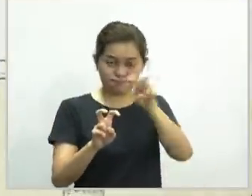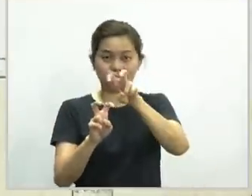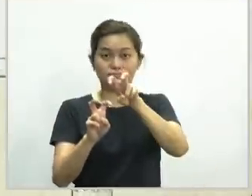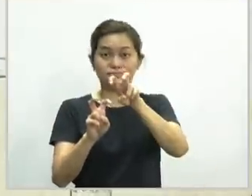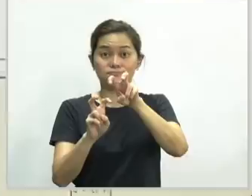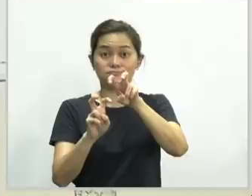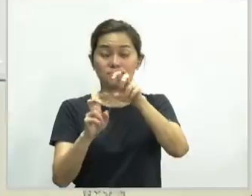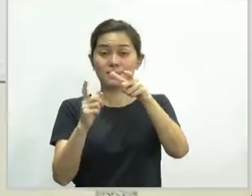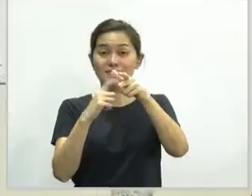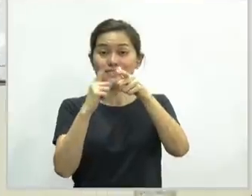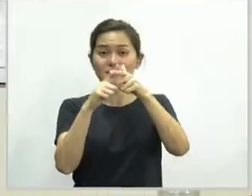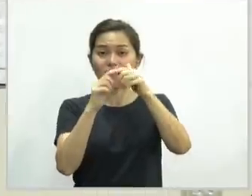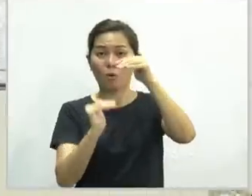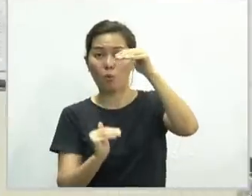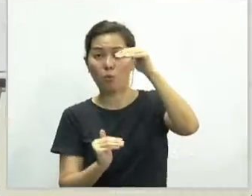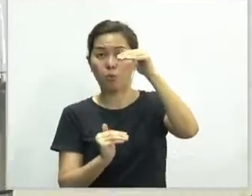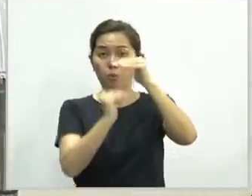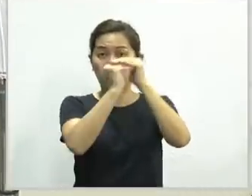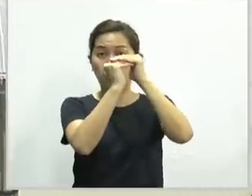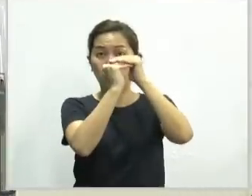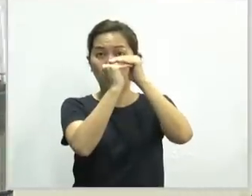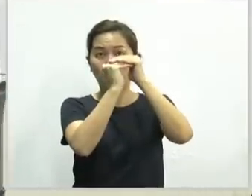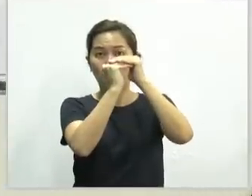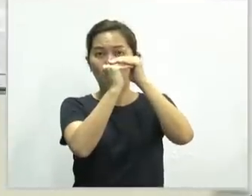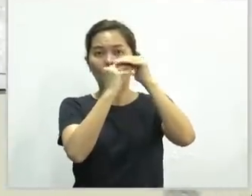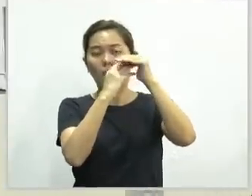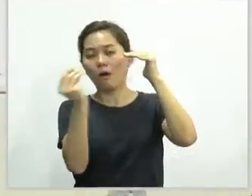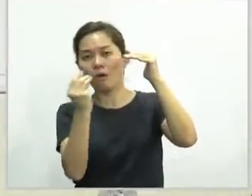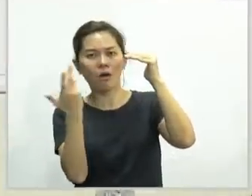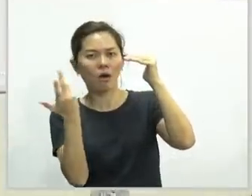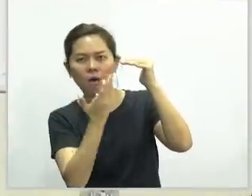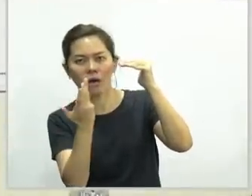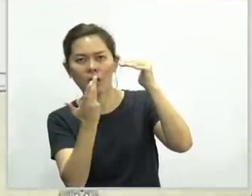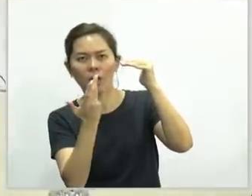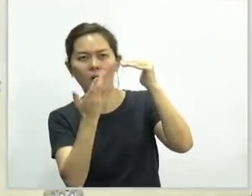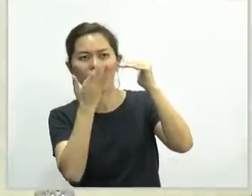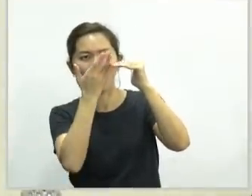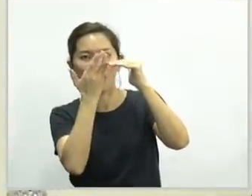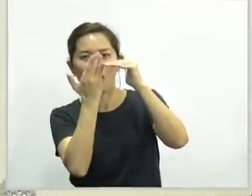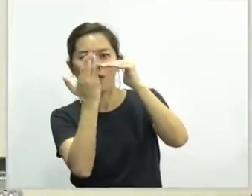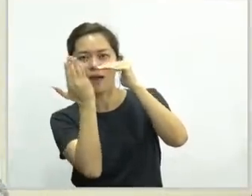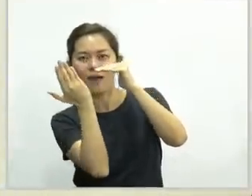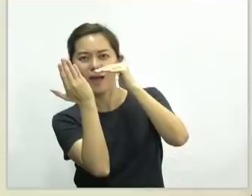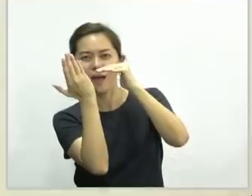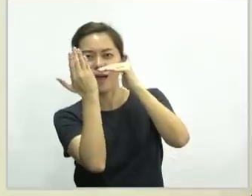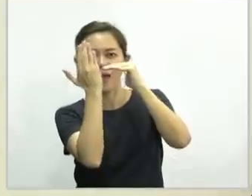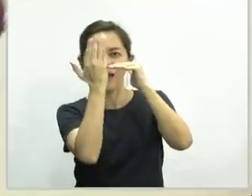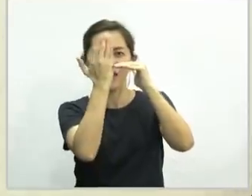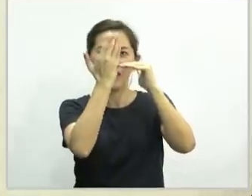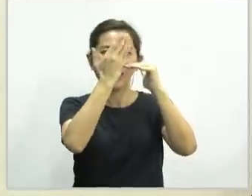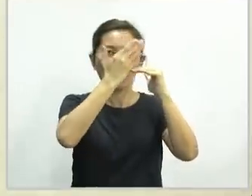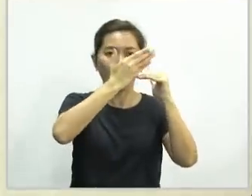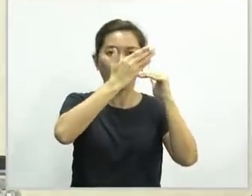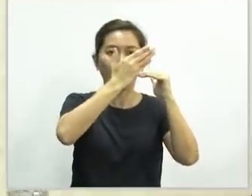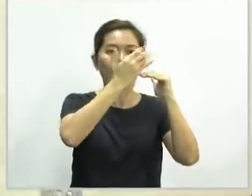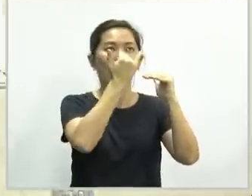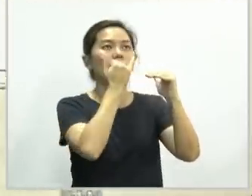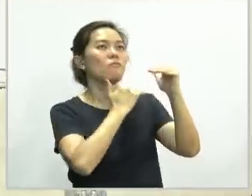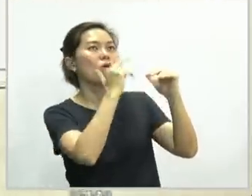we get to the end of the ladder and we find that it's leaning against the wrong building.